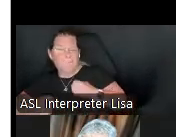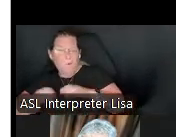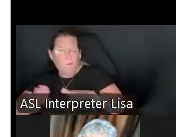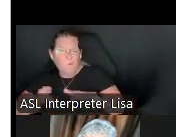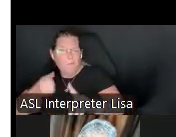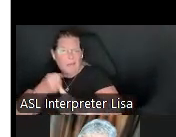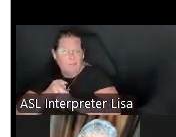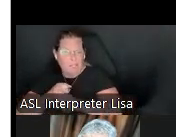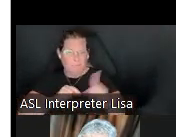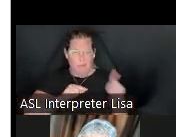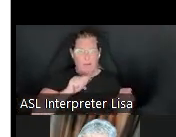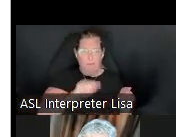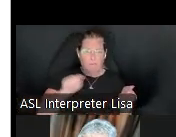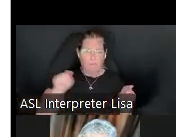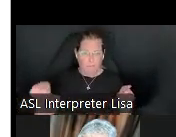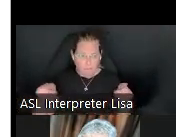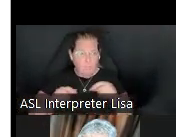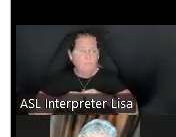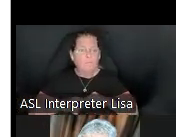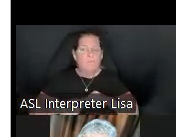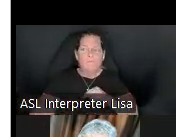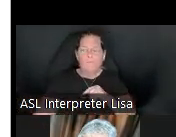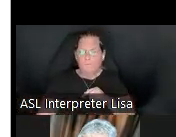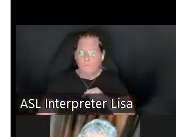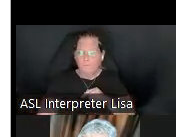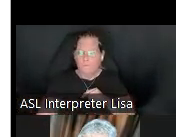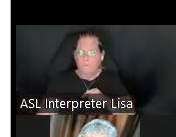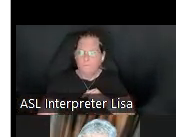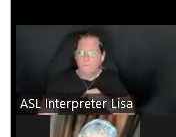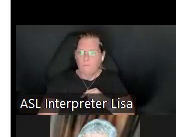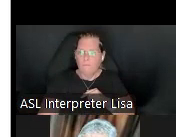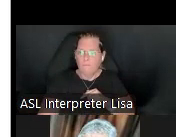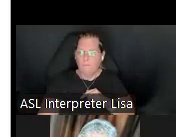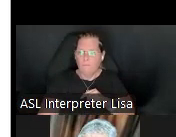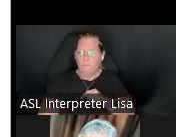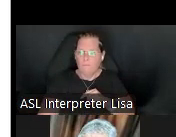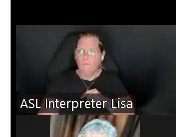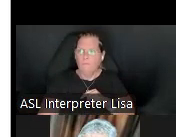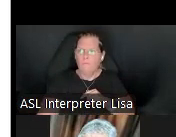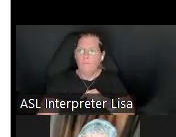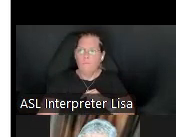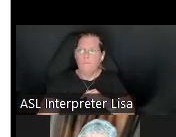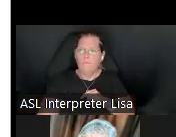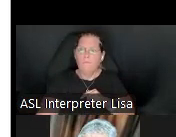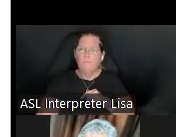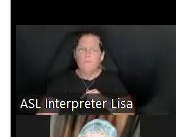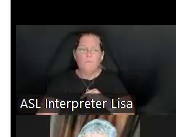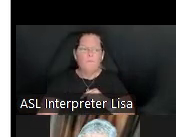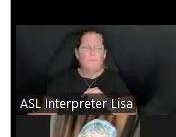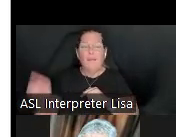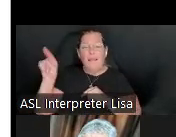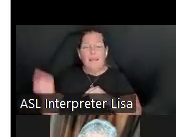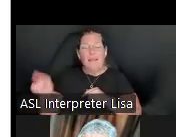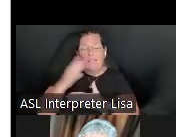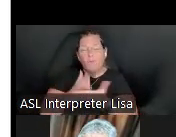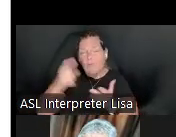So looking at the screen that's on the right, that you're seeing right now, these are some of the